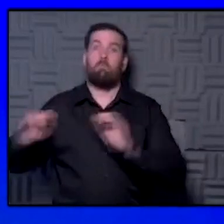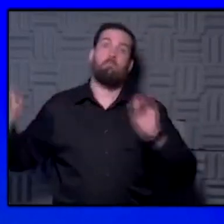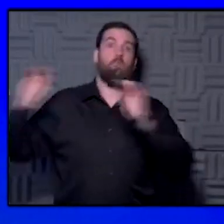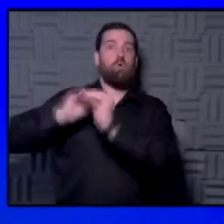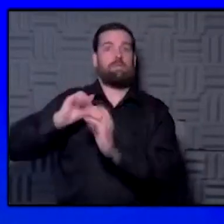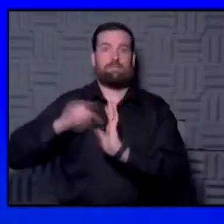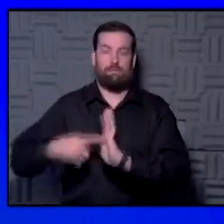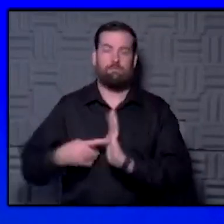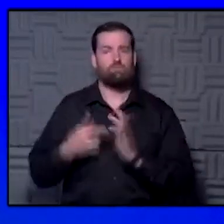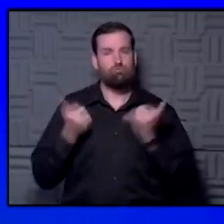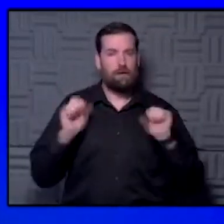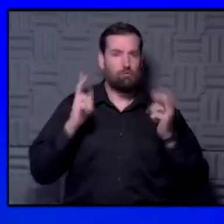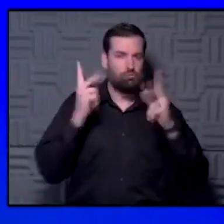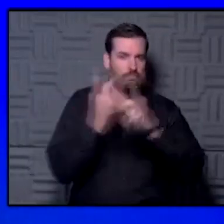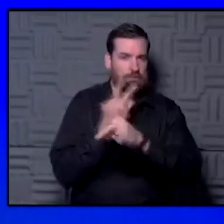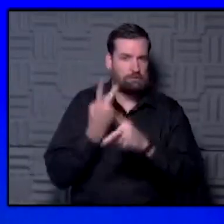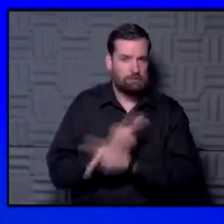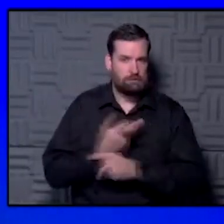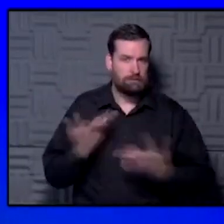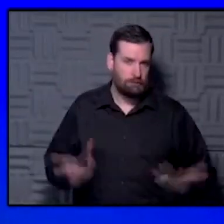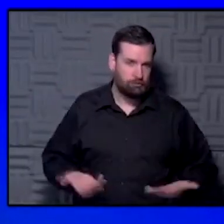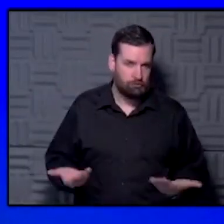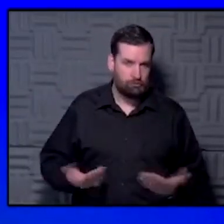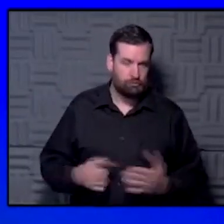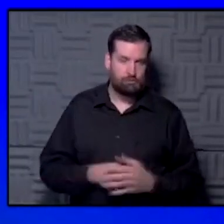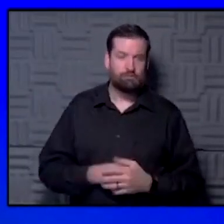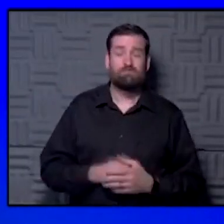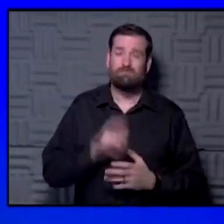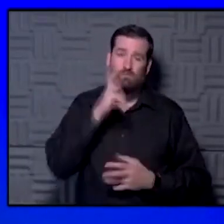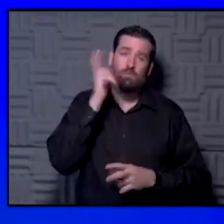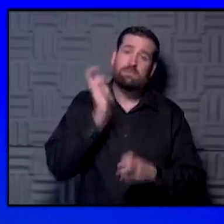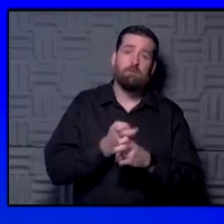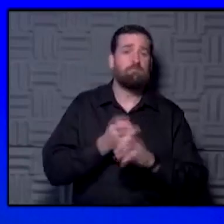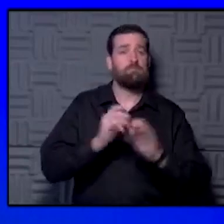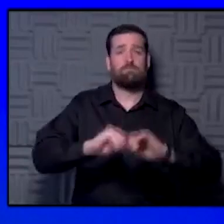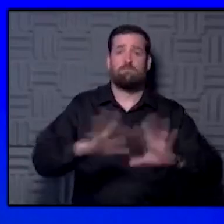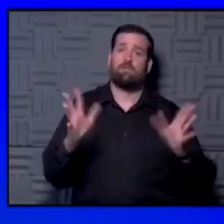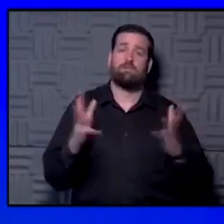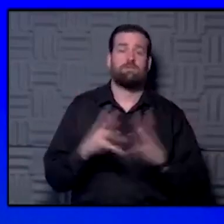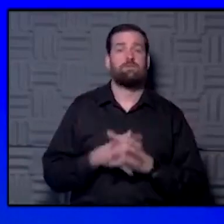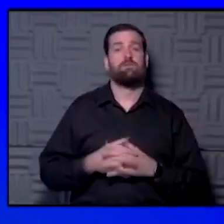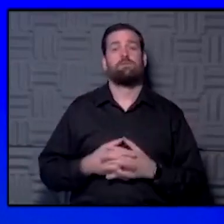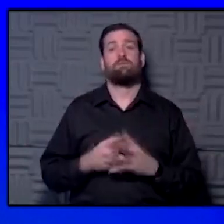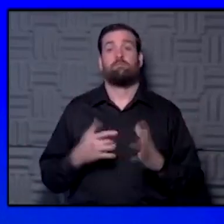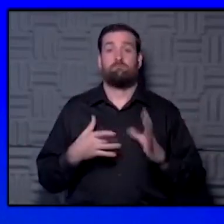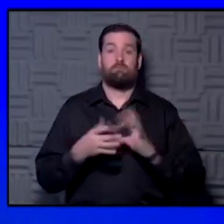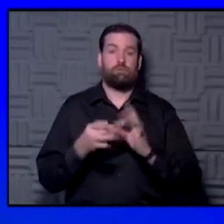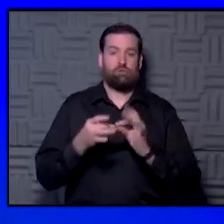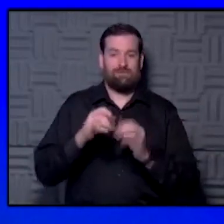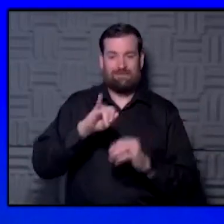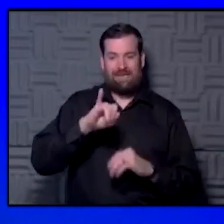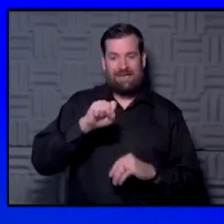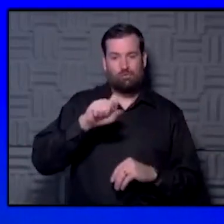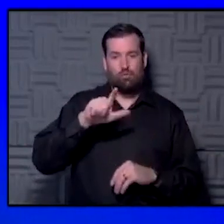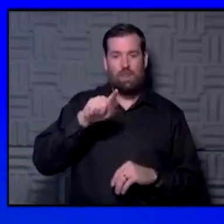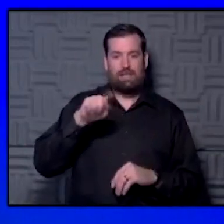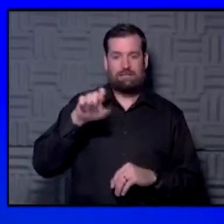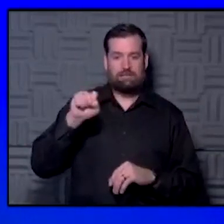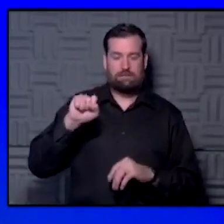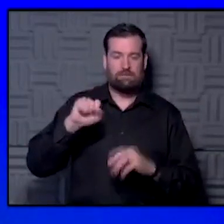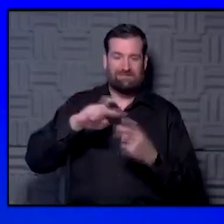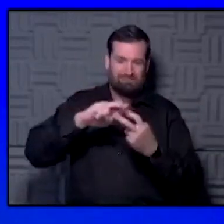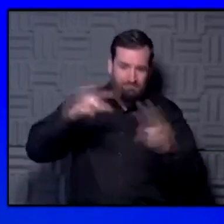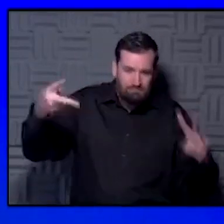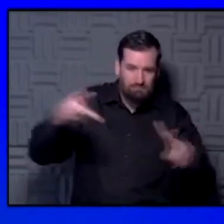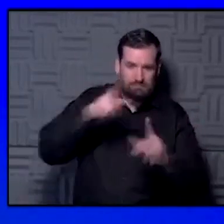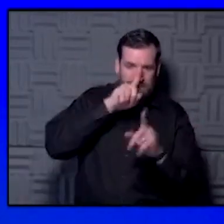we are working to address here at the health system. It's going to be very difficult. Obviously, as I mentioned, the isolates have been tested. Their genome sequence has